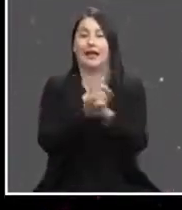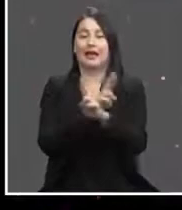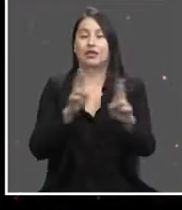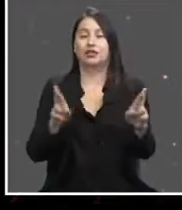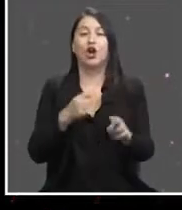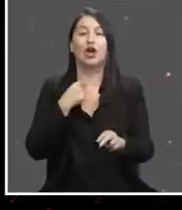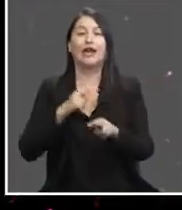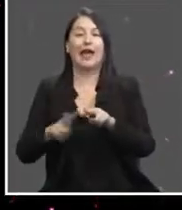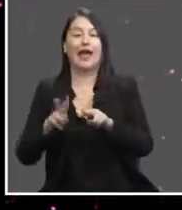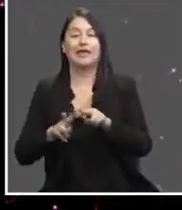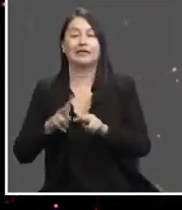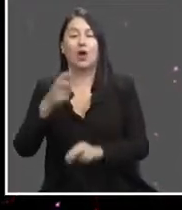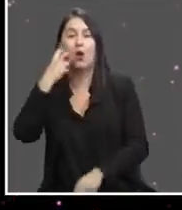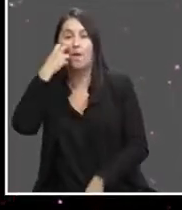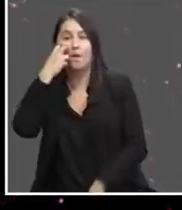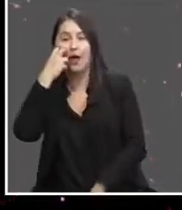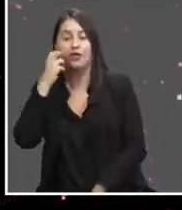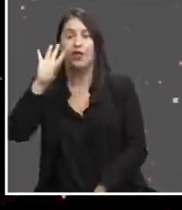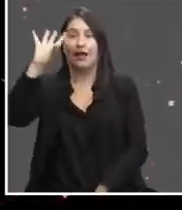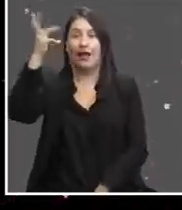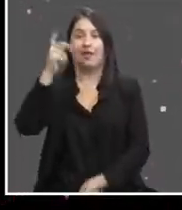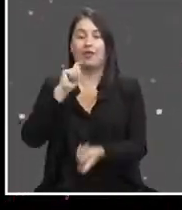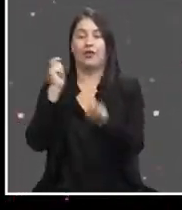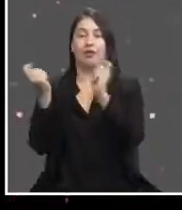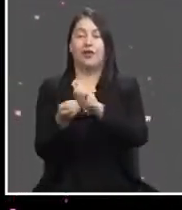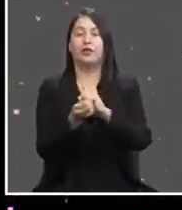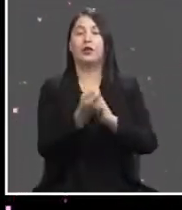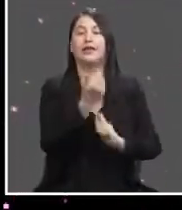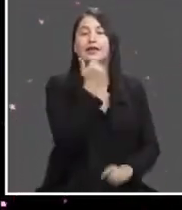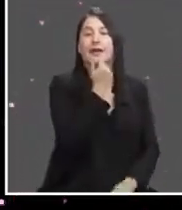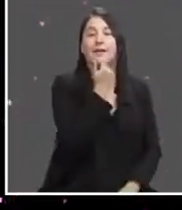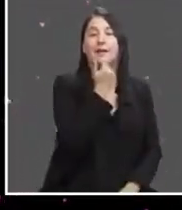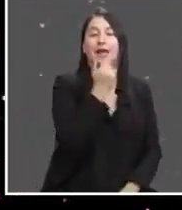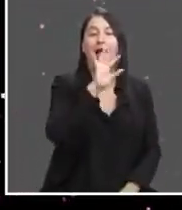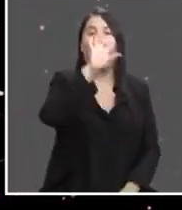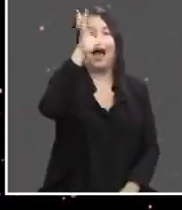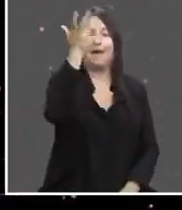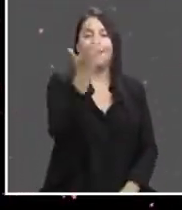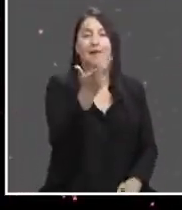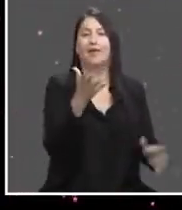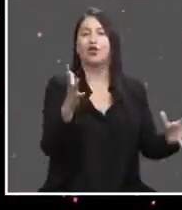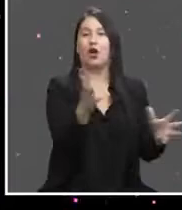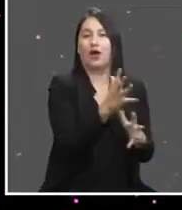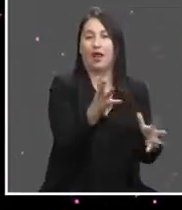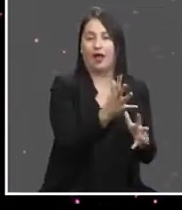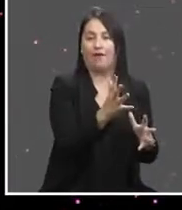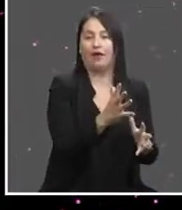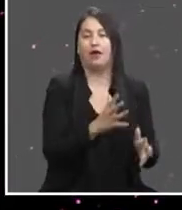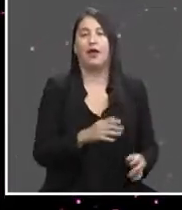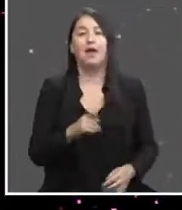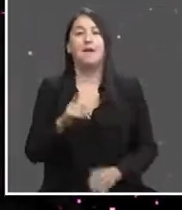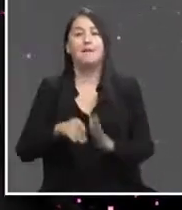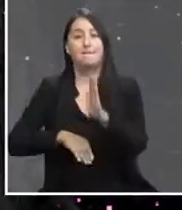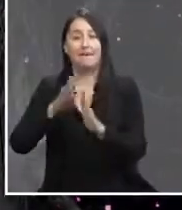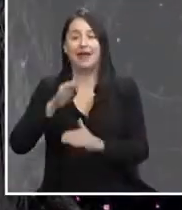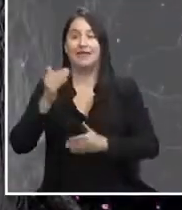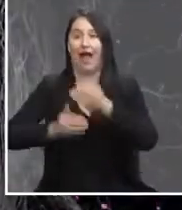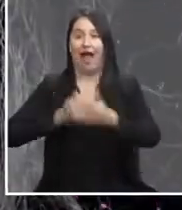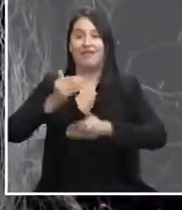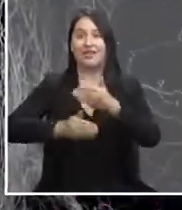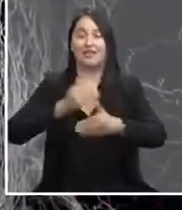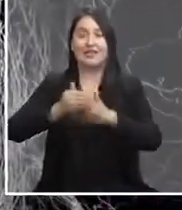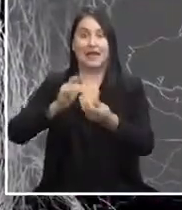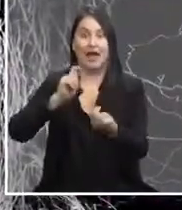weather events. As the climate continues to change, the world will experience more frequent and extreme events like heat